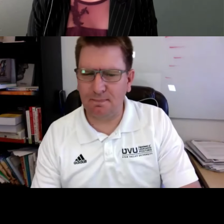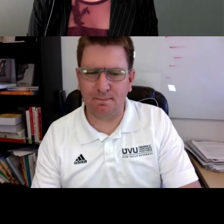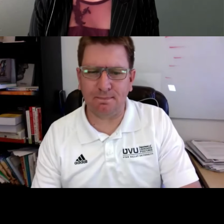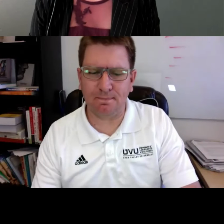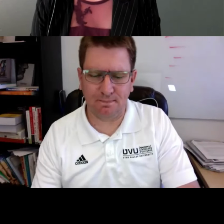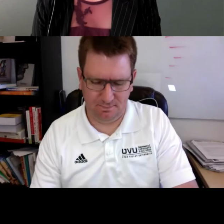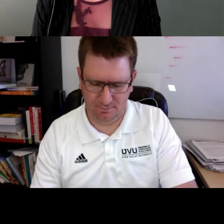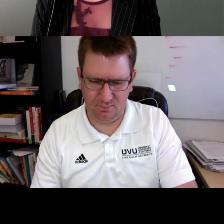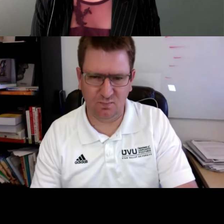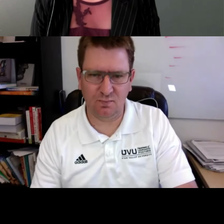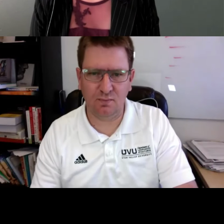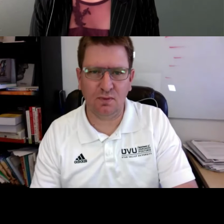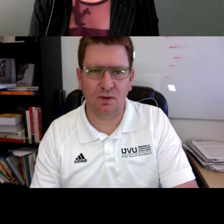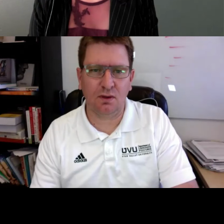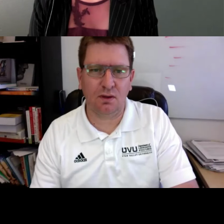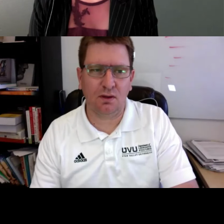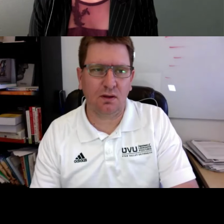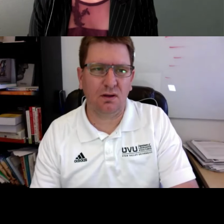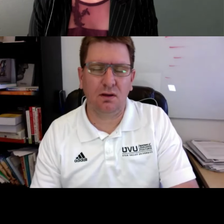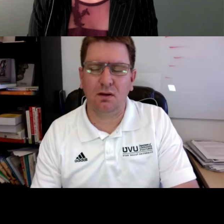super excited.